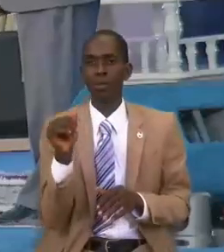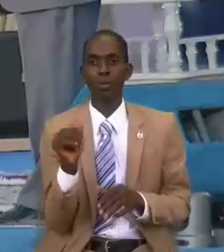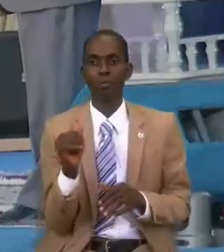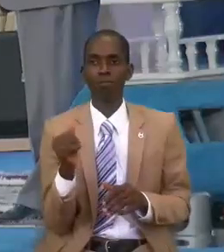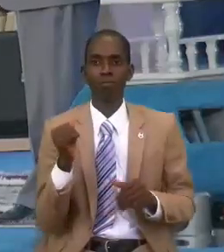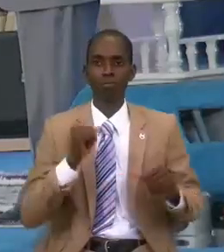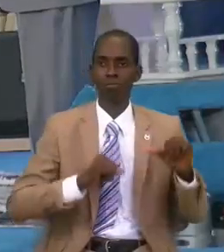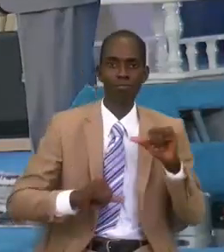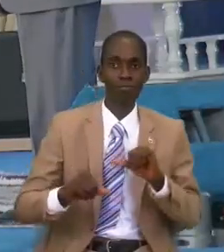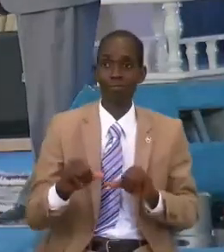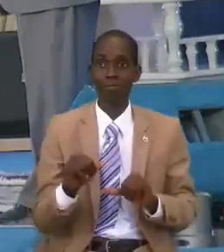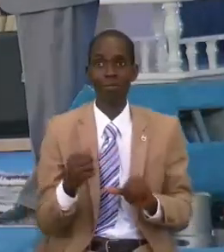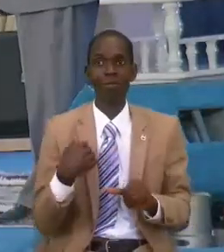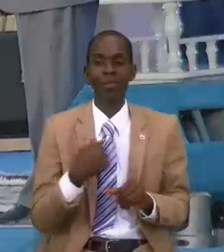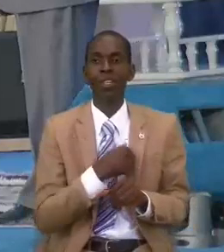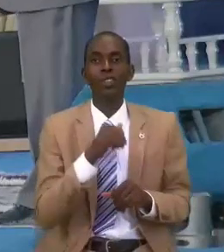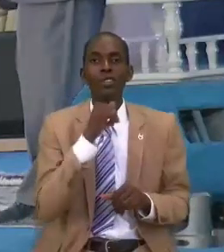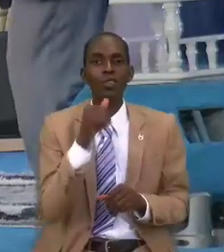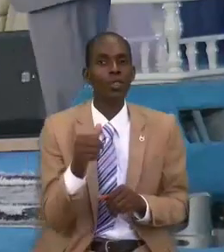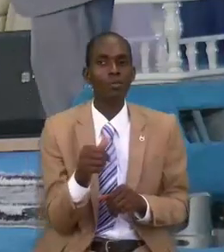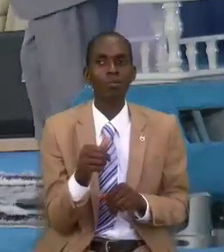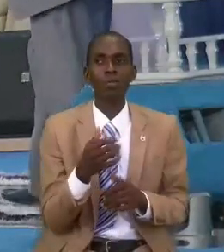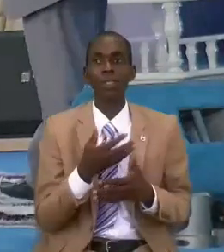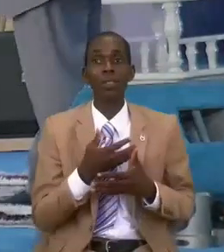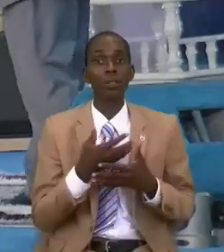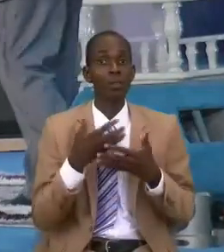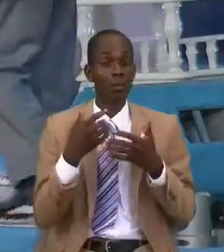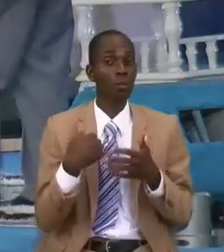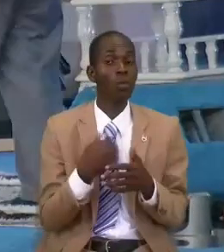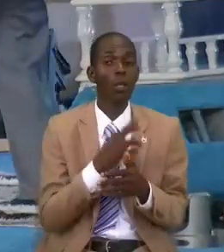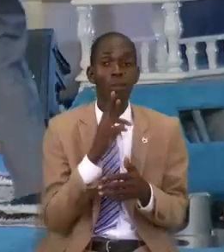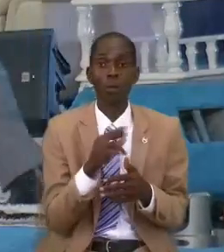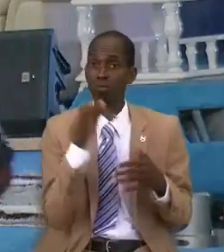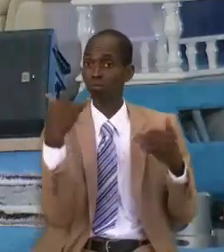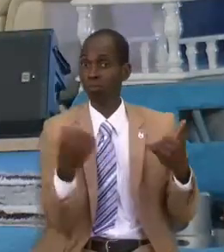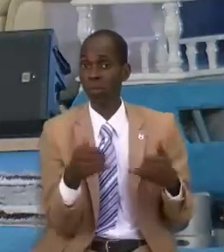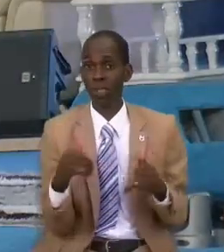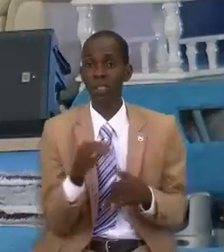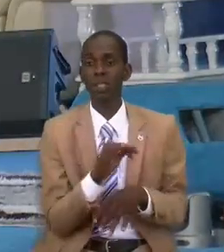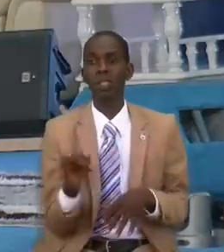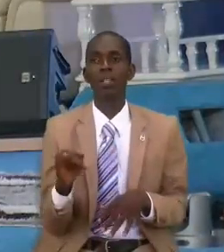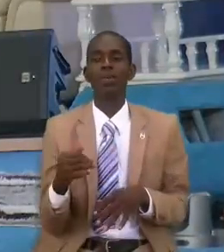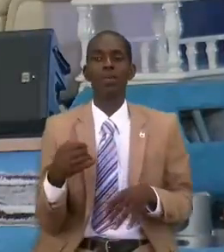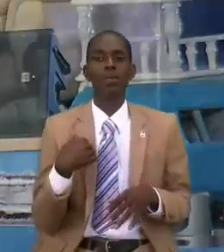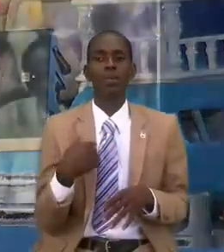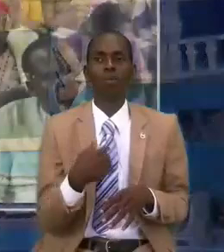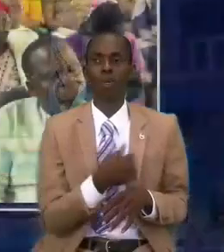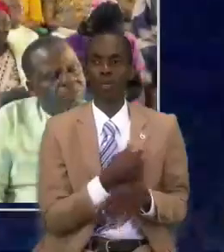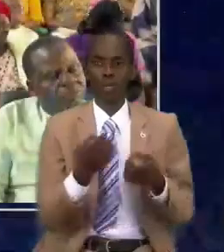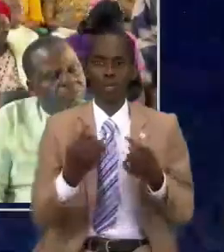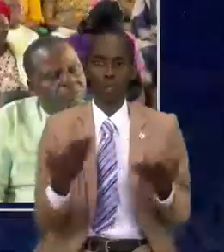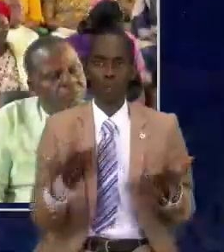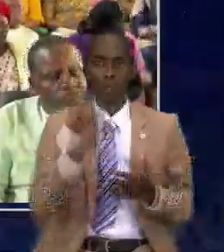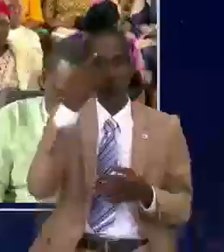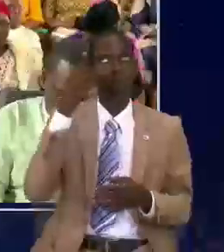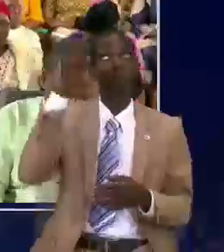the Lord. We came for something serious. And we came that we know a God is in heaven. And that God in heaven is